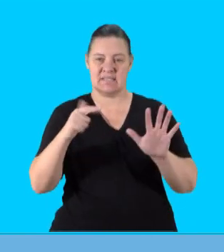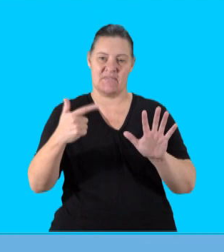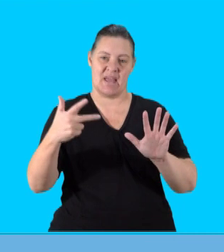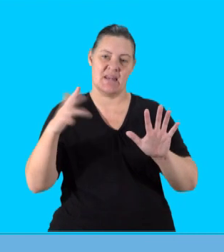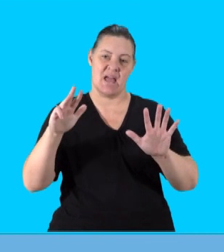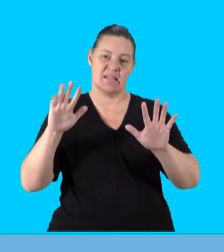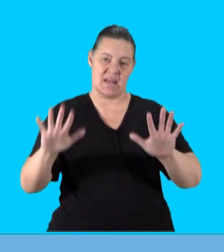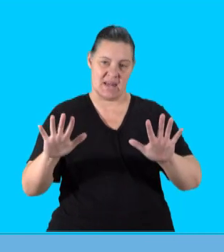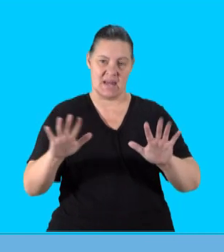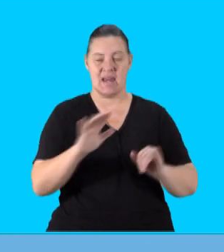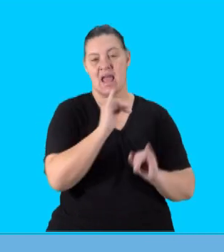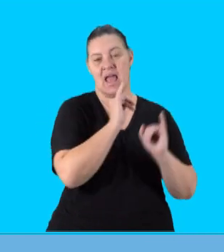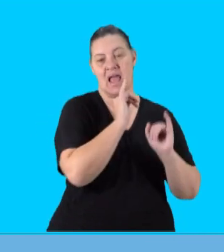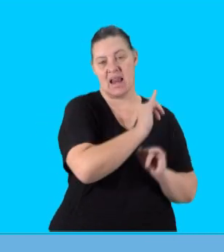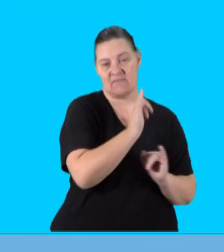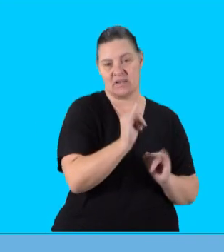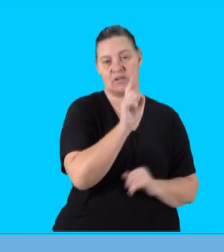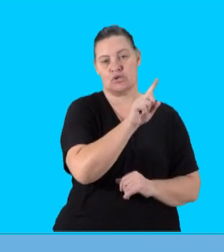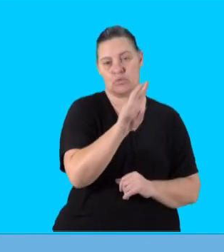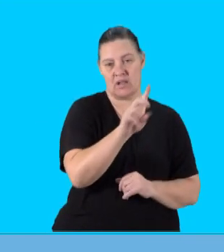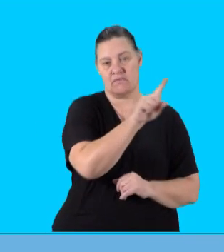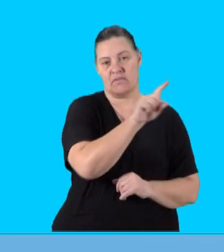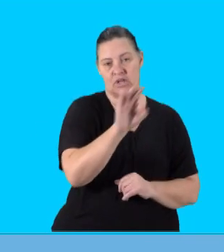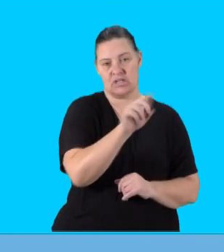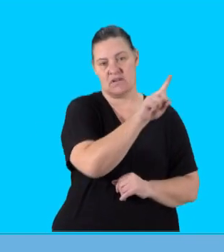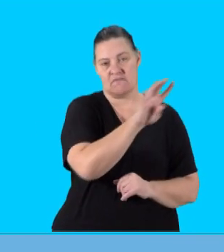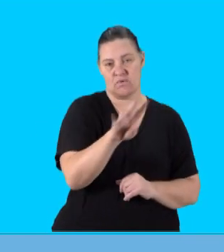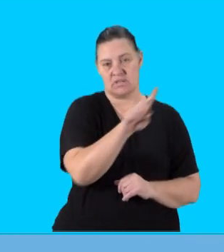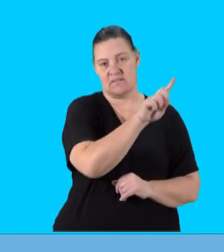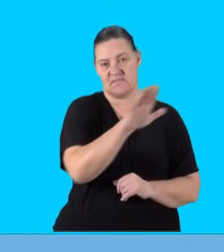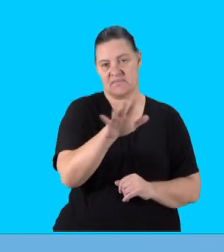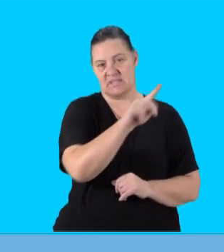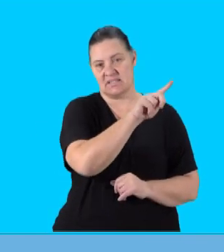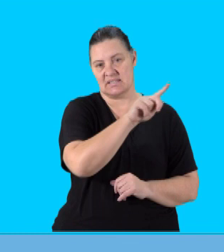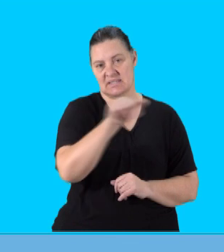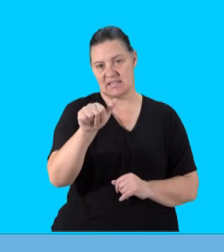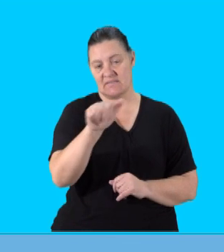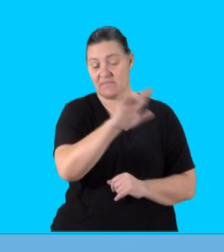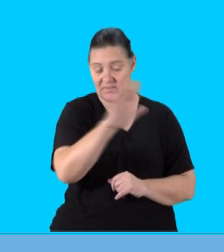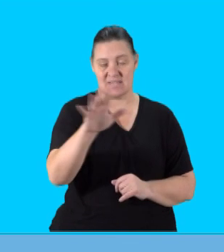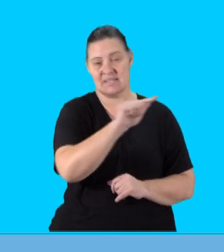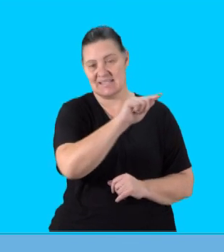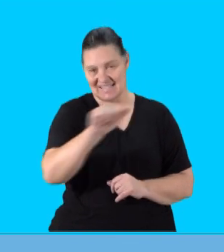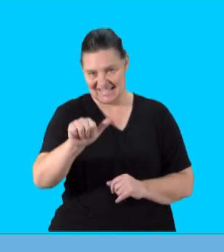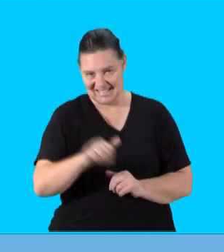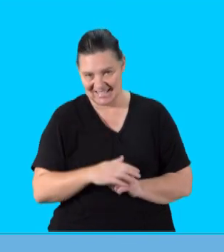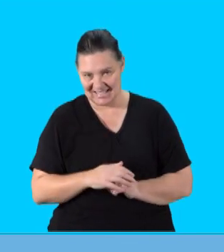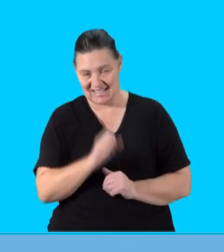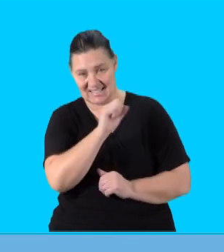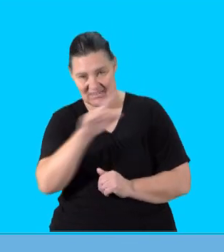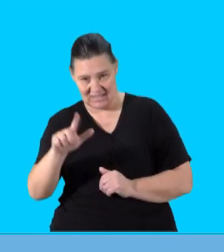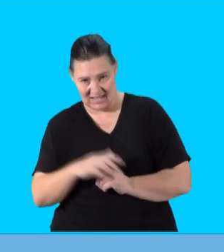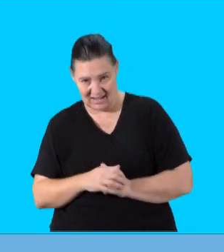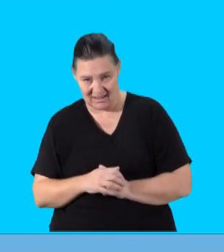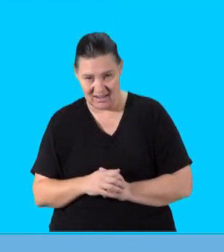6, 7, 8, 9, 10, 11, 12, 13, 14, 15, 16, 17. So it's in the fluorine family. And then